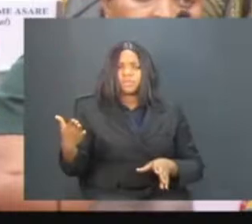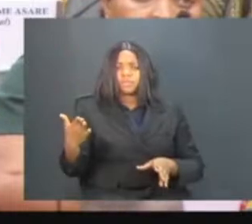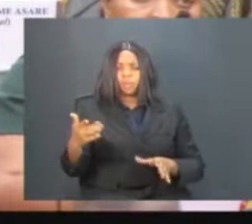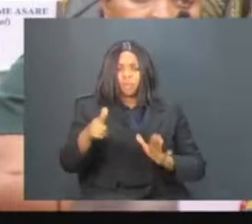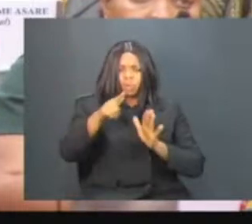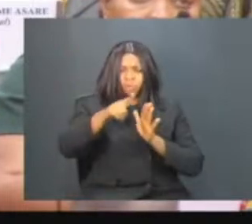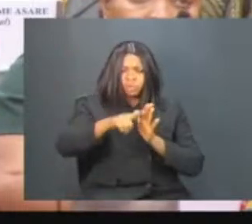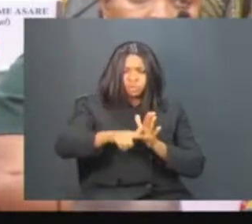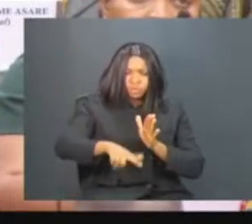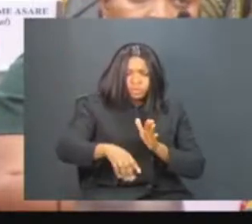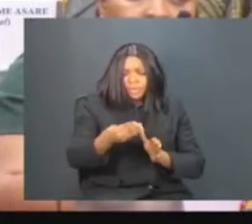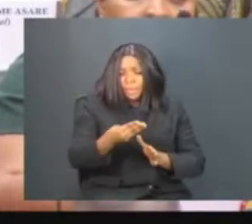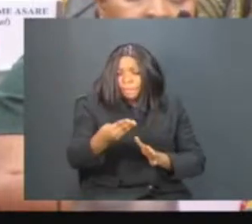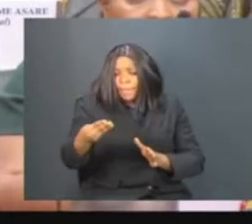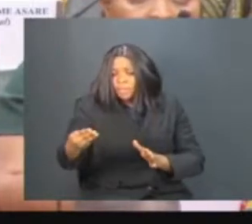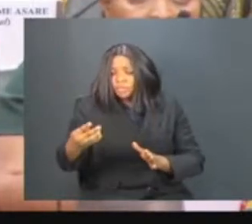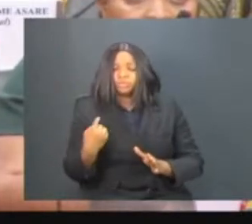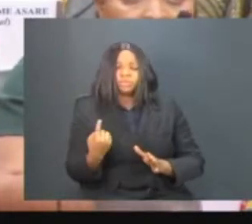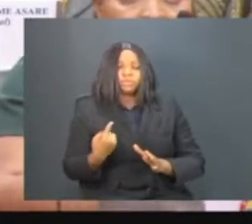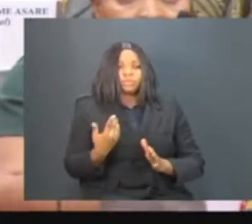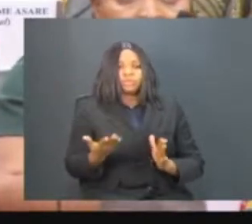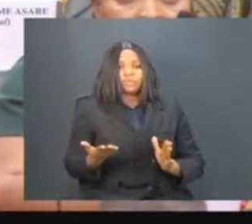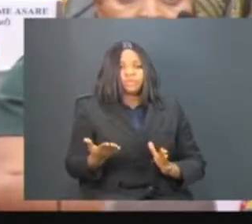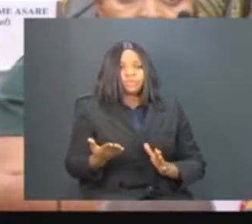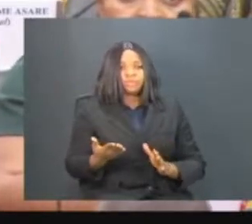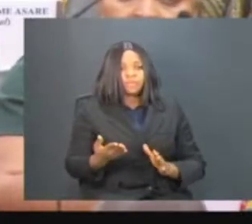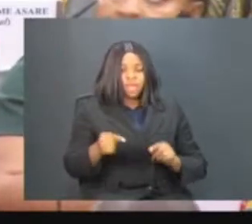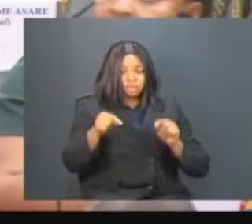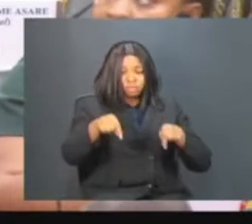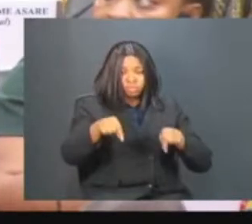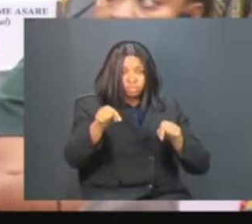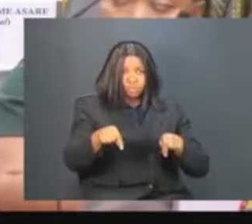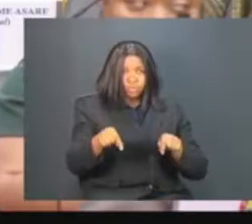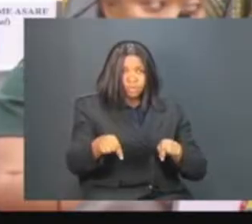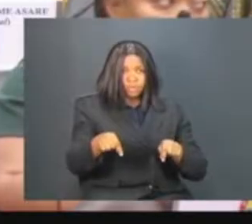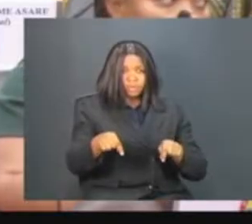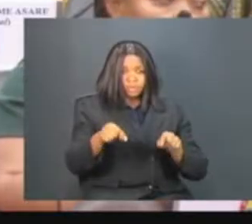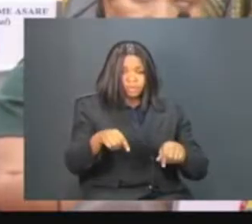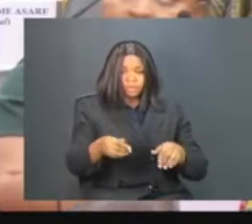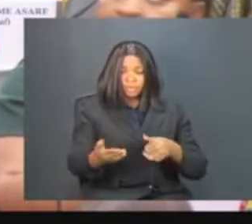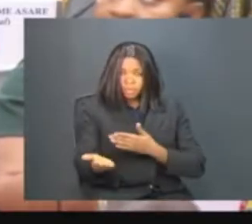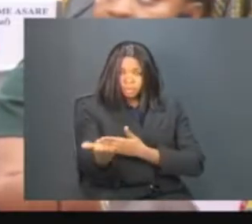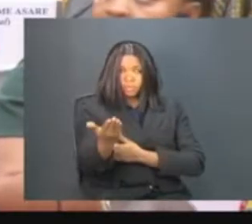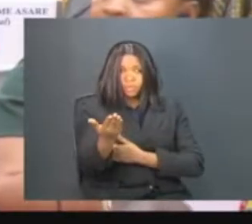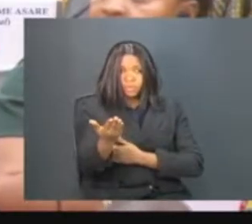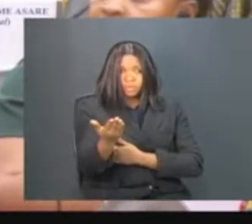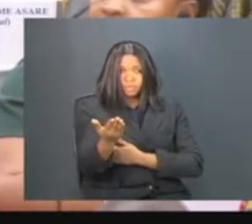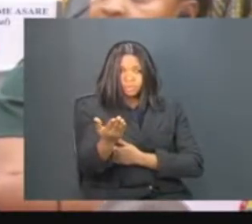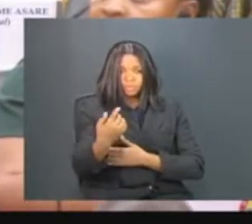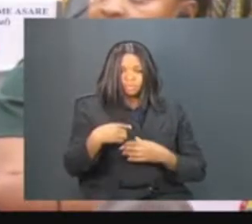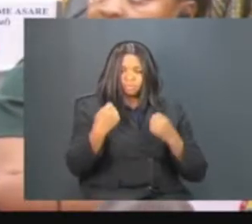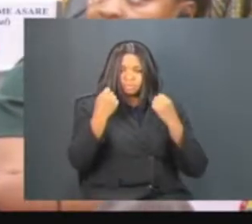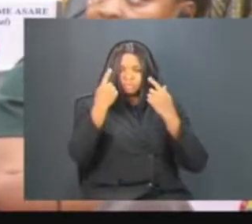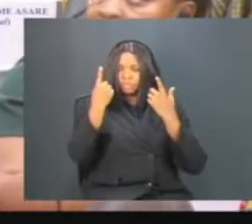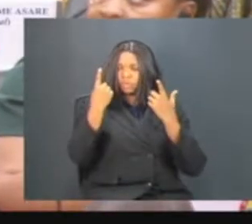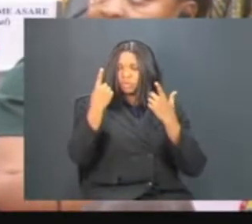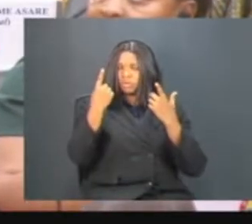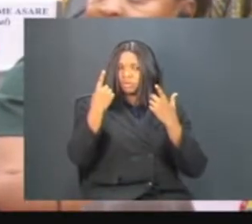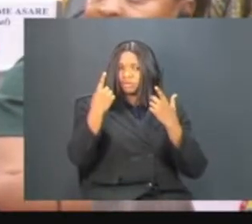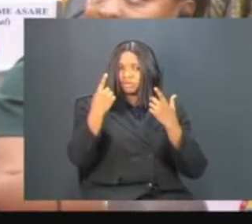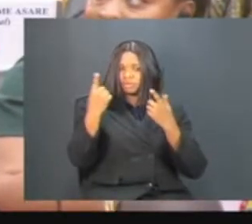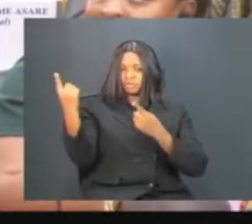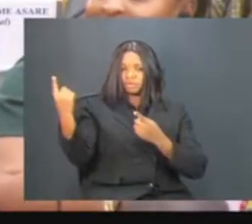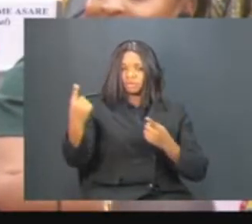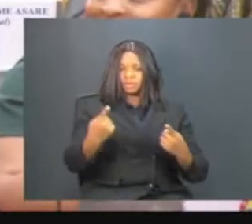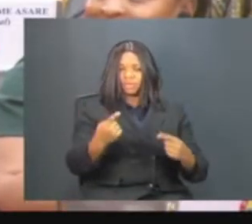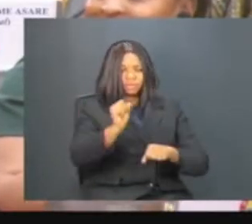materials. Mr. Speaker, this week, today, this morning, I woke up coming to